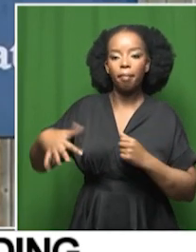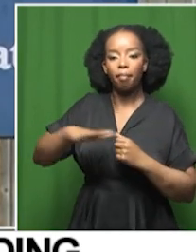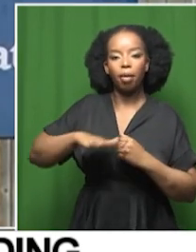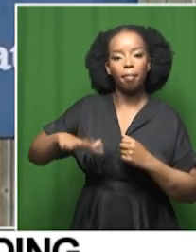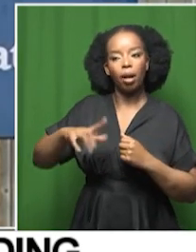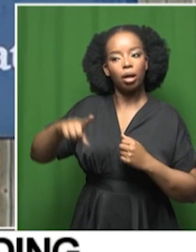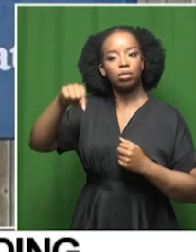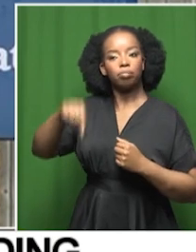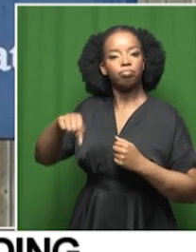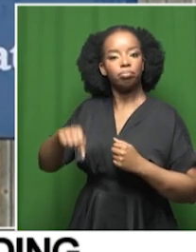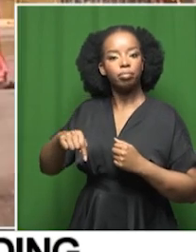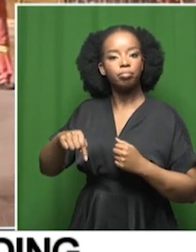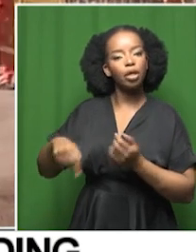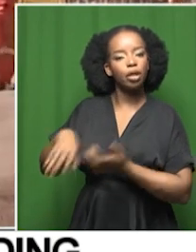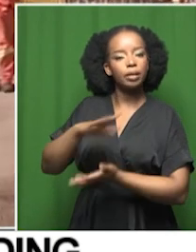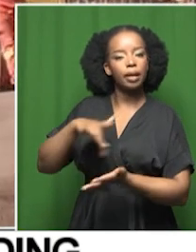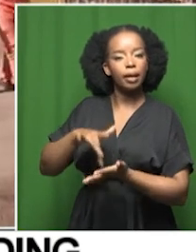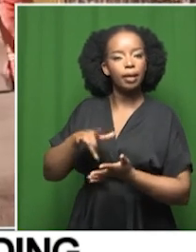stops,